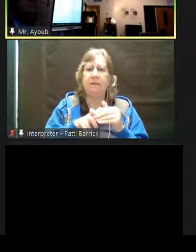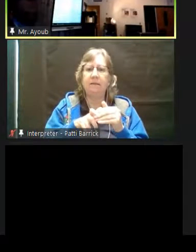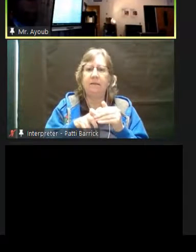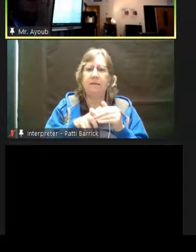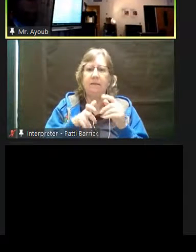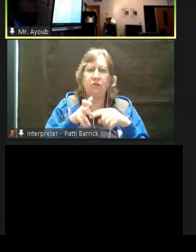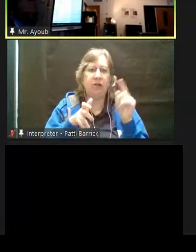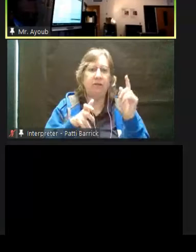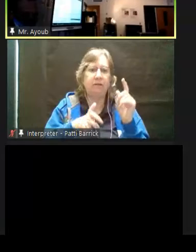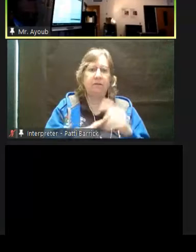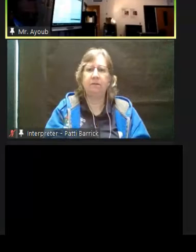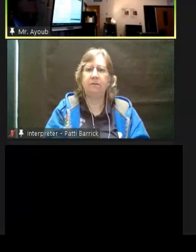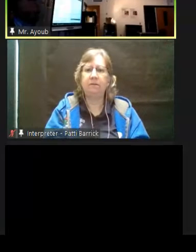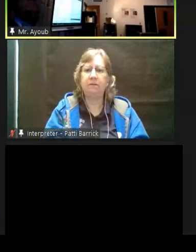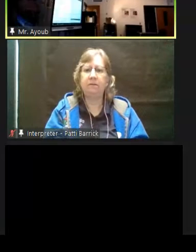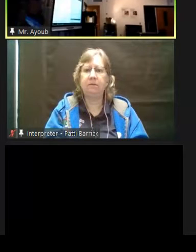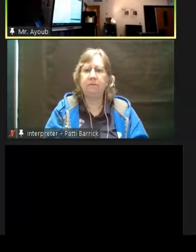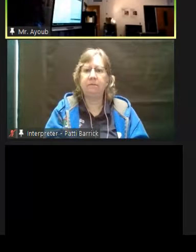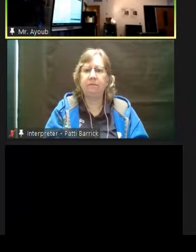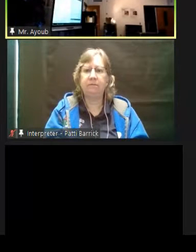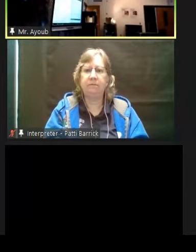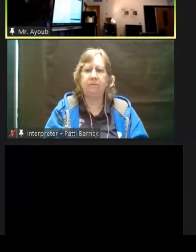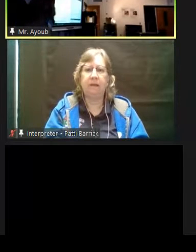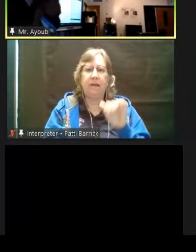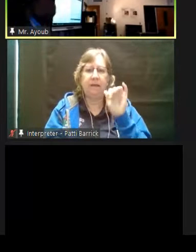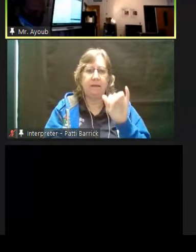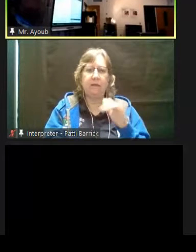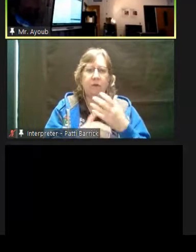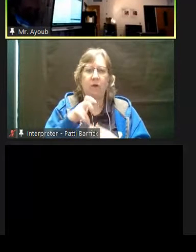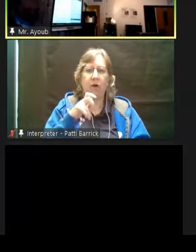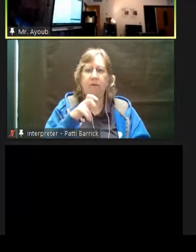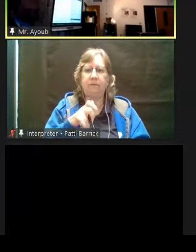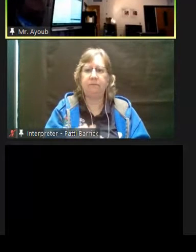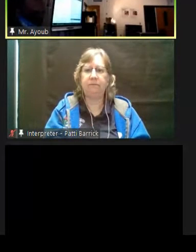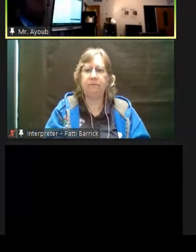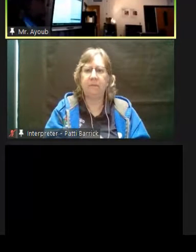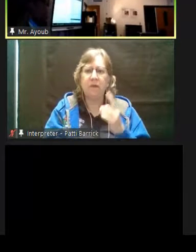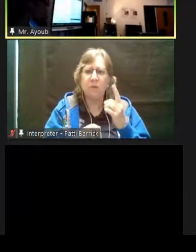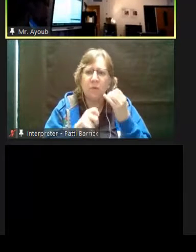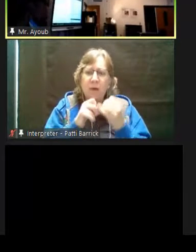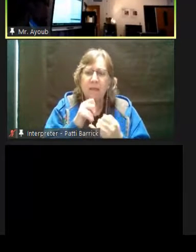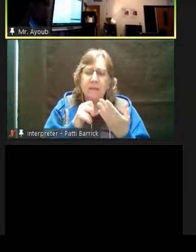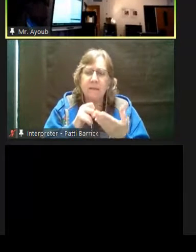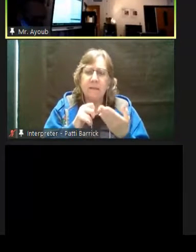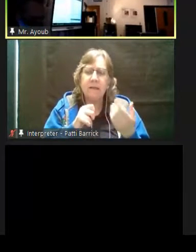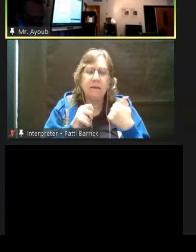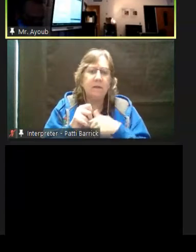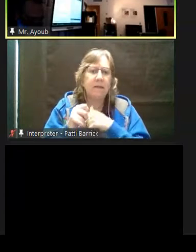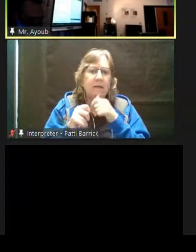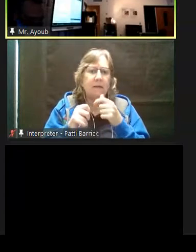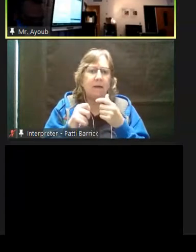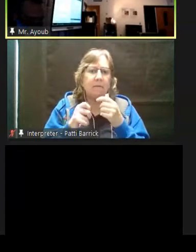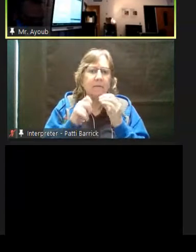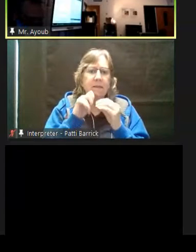and check. So got rid of it. So we got one last one that we haven't declared.